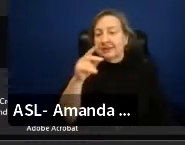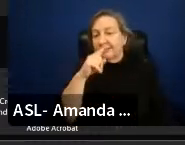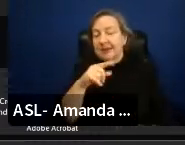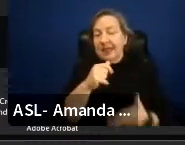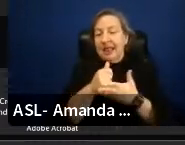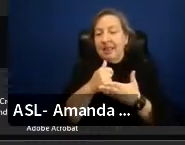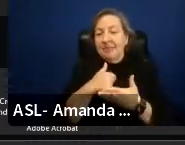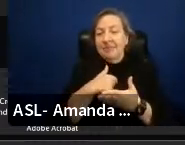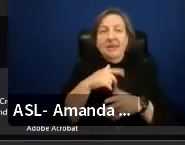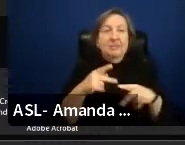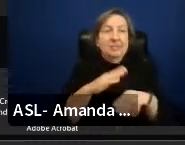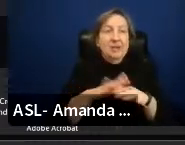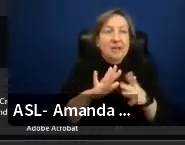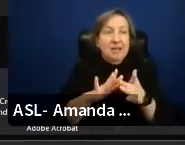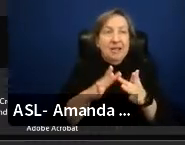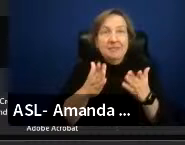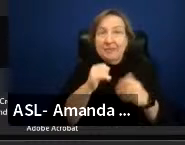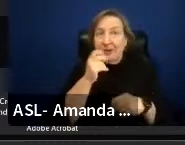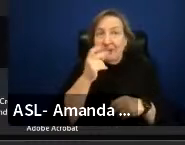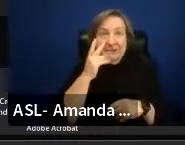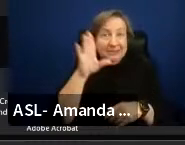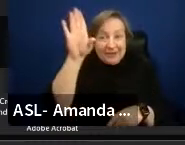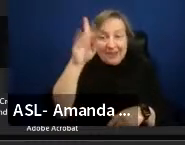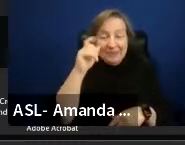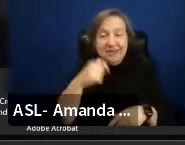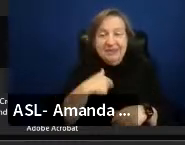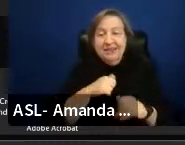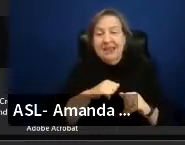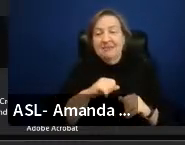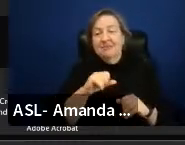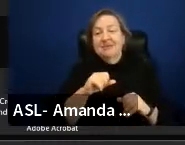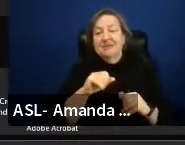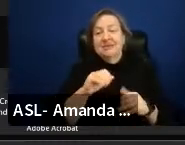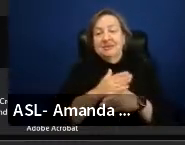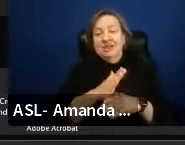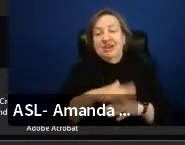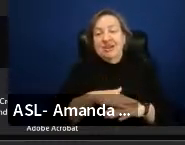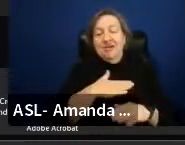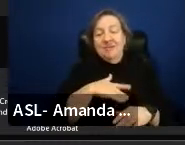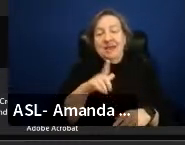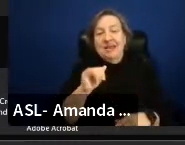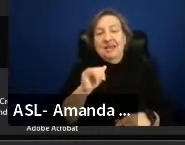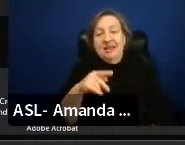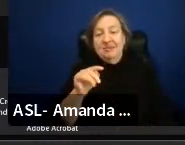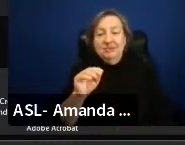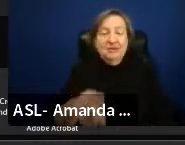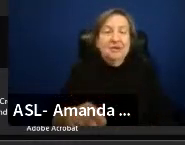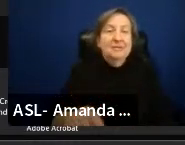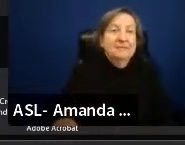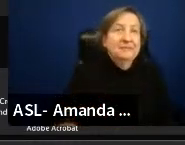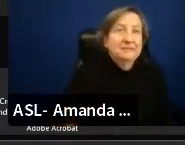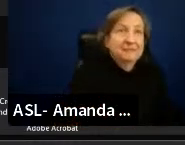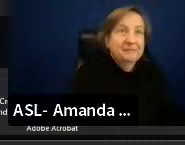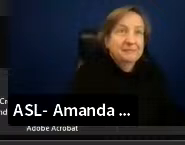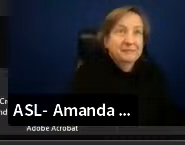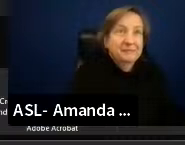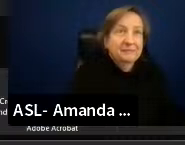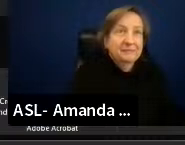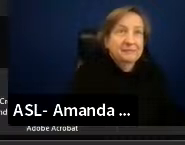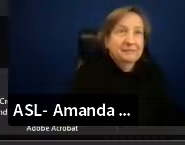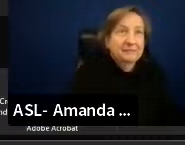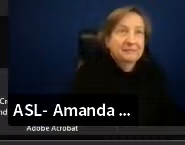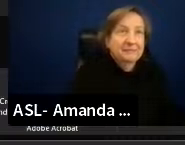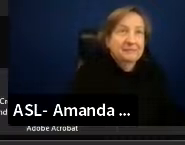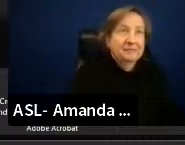folks virtually, I may not see your hands because I'm screen sharing here on my laptop. So just wanted to mention that. So what we're going to do here is we plan